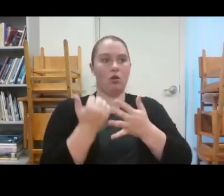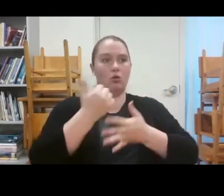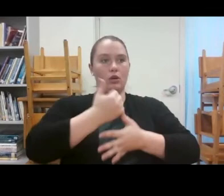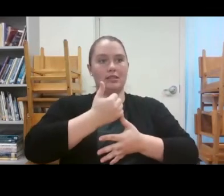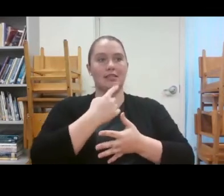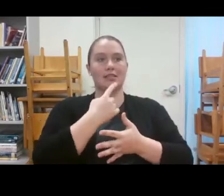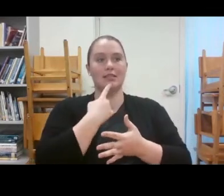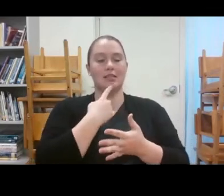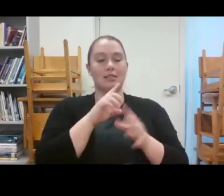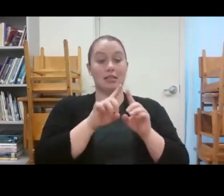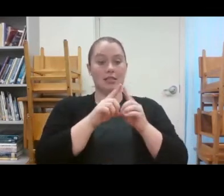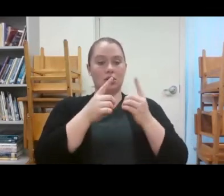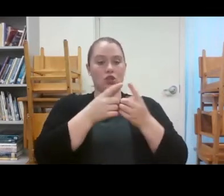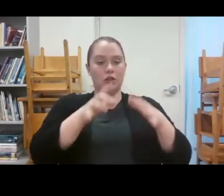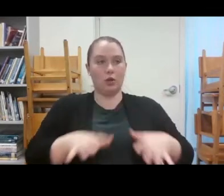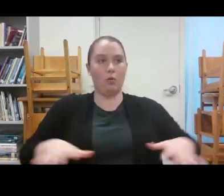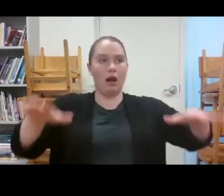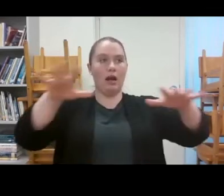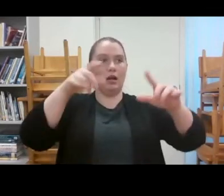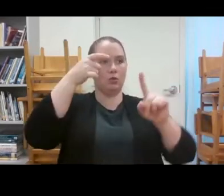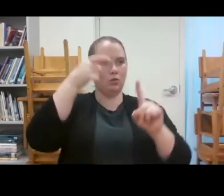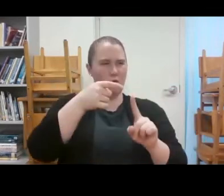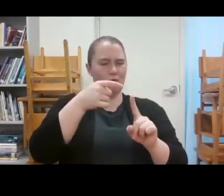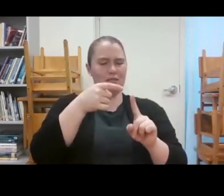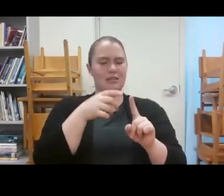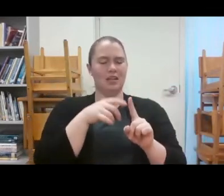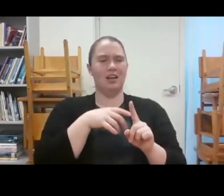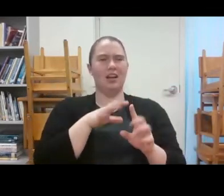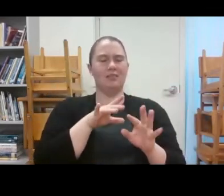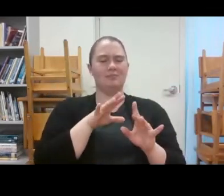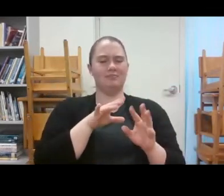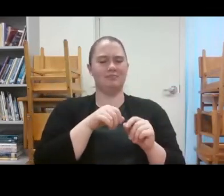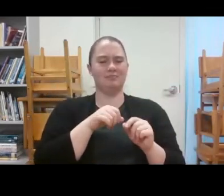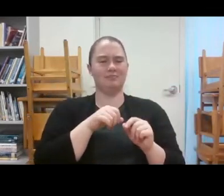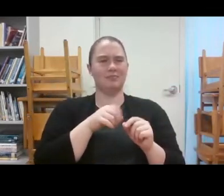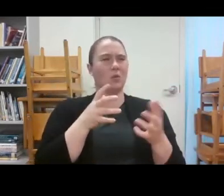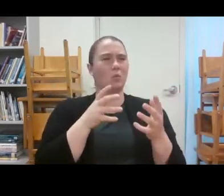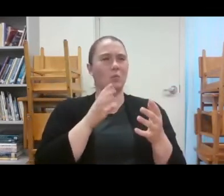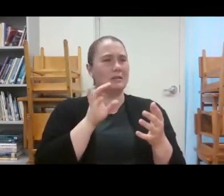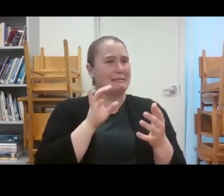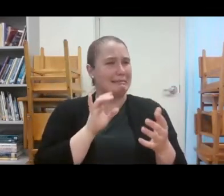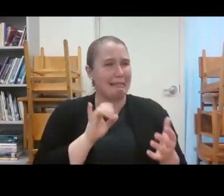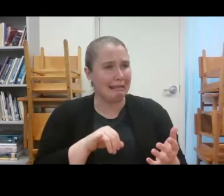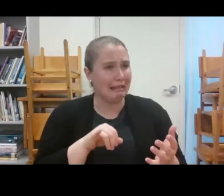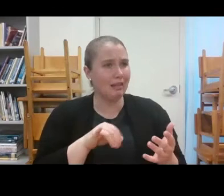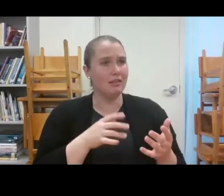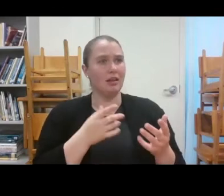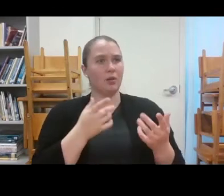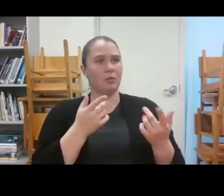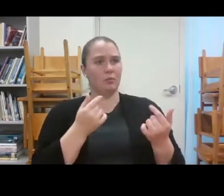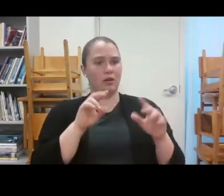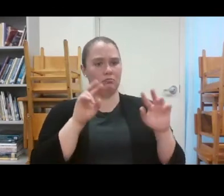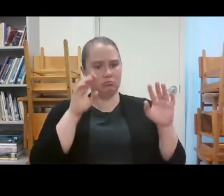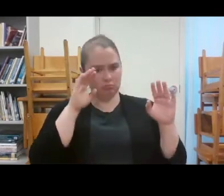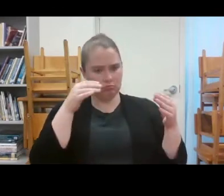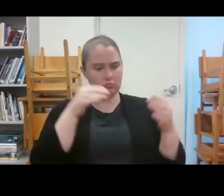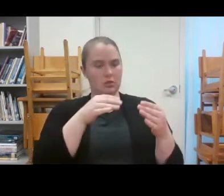says district-wide goals. Can somebody clarify what those are when it comes to facilities beyond